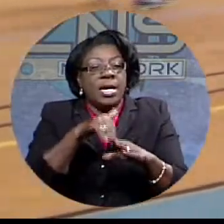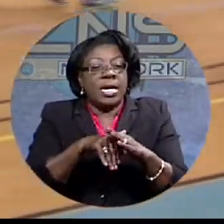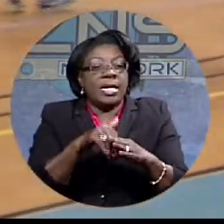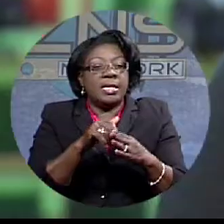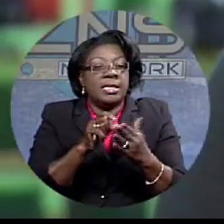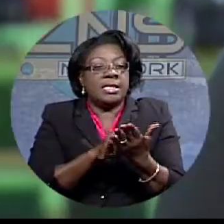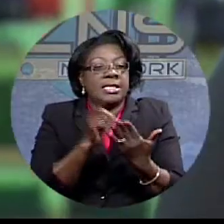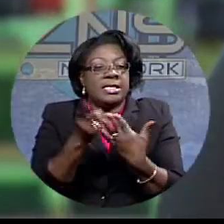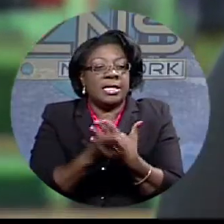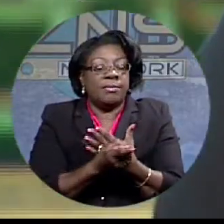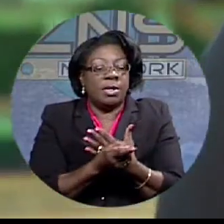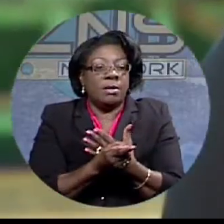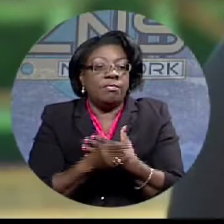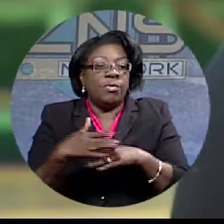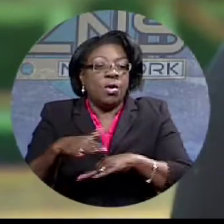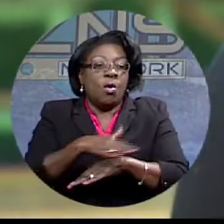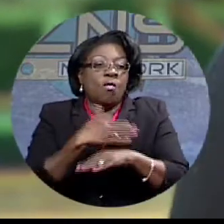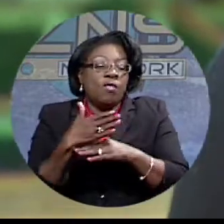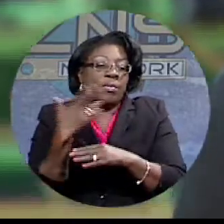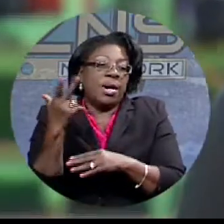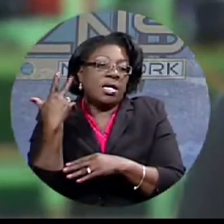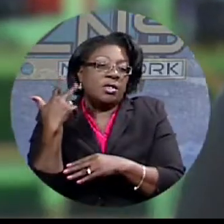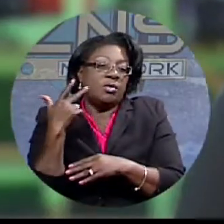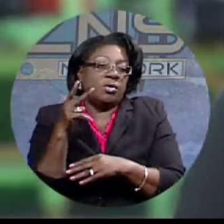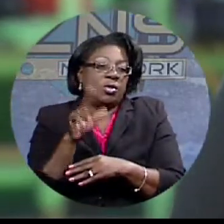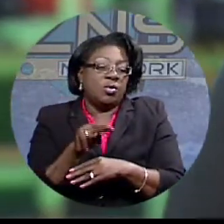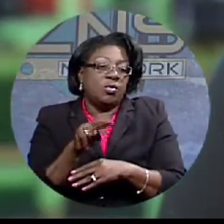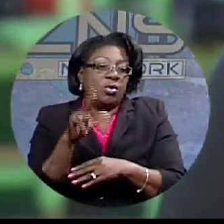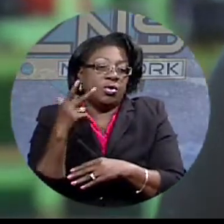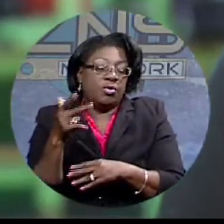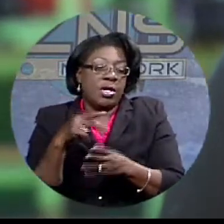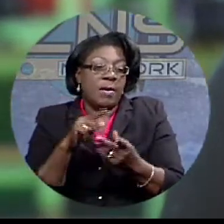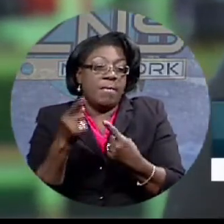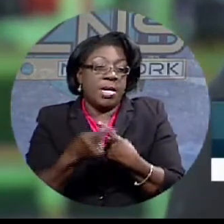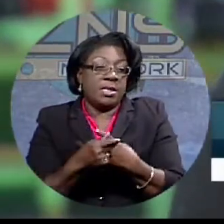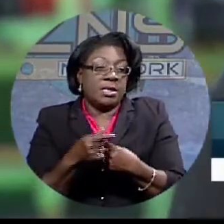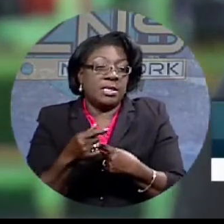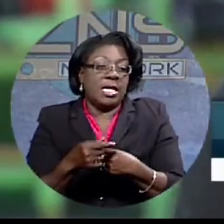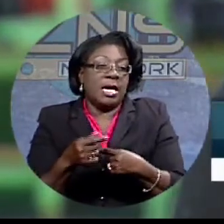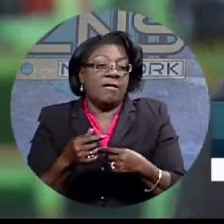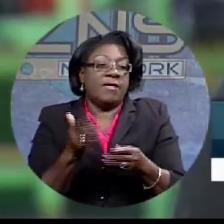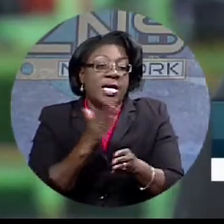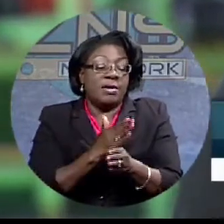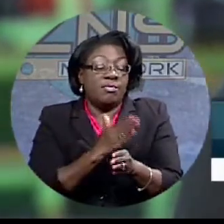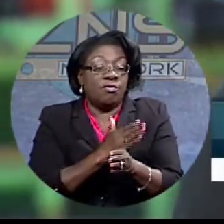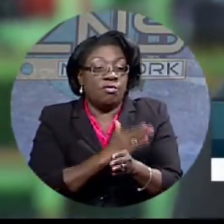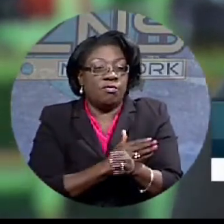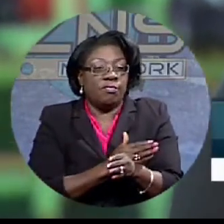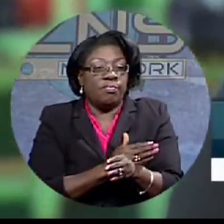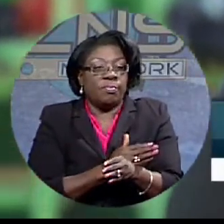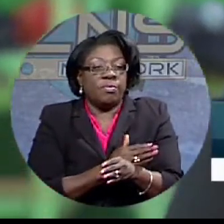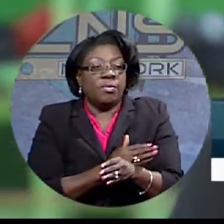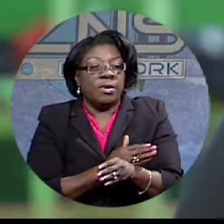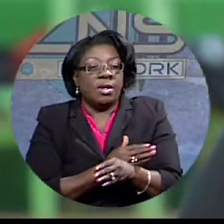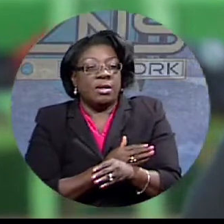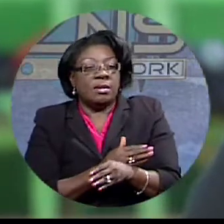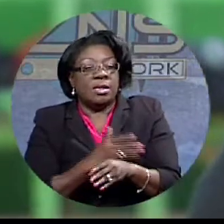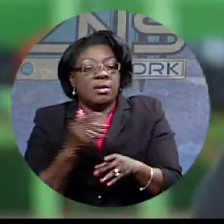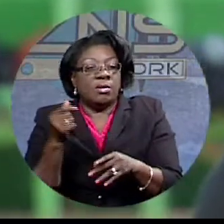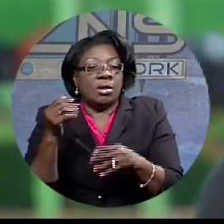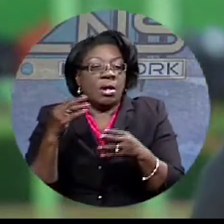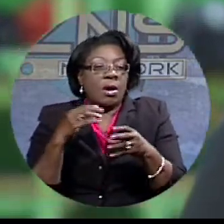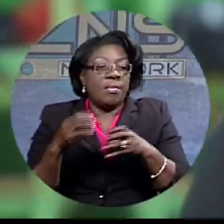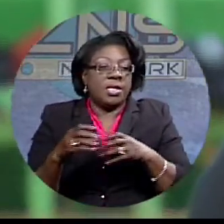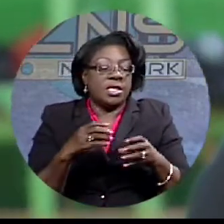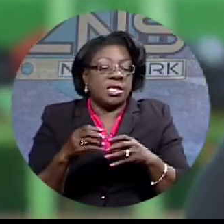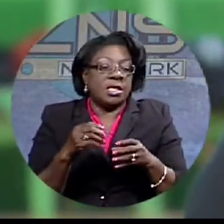over the past 2 to 3 months, I must say that they have come a long way. I cannot say that I know the competition that they will be up